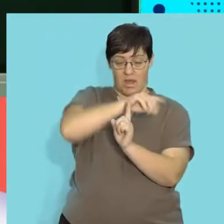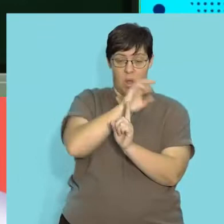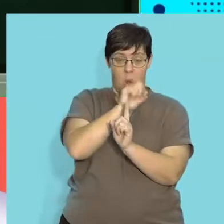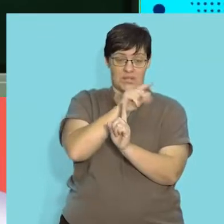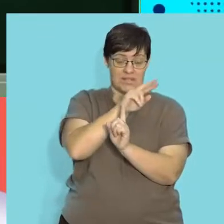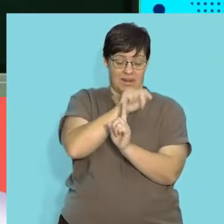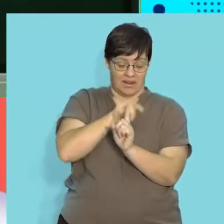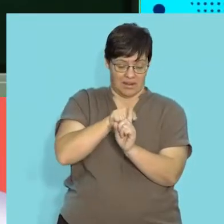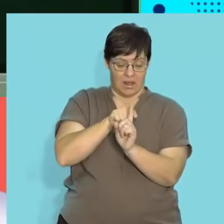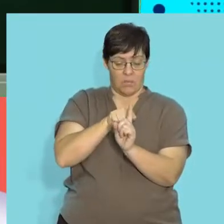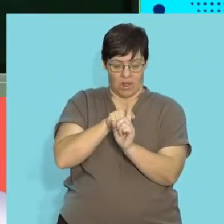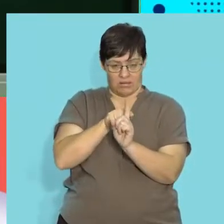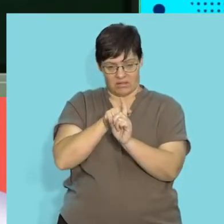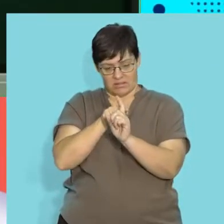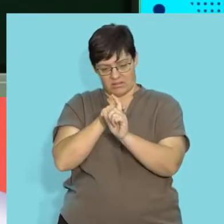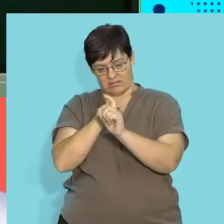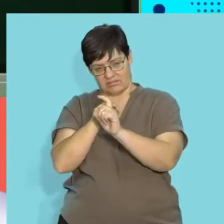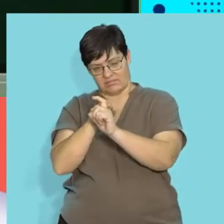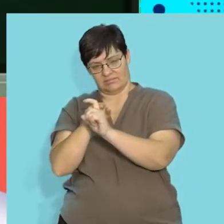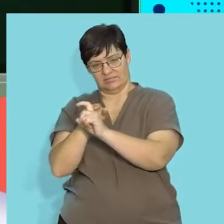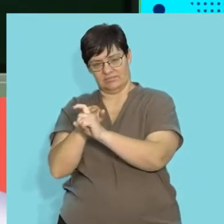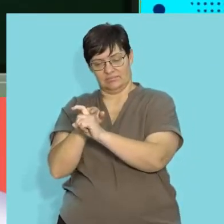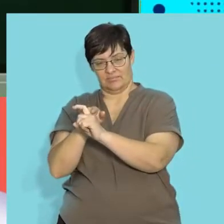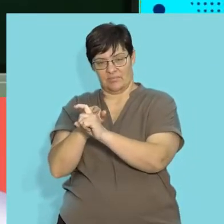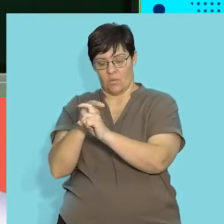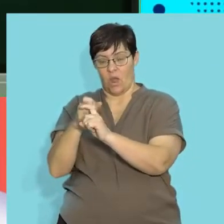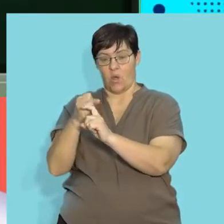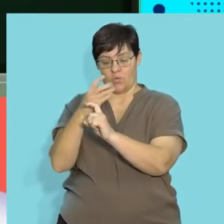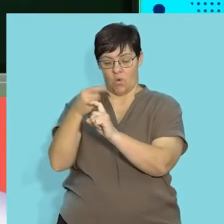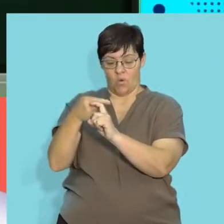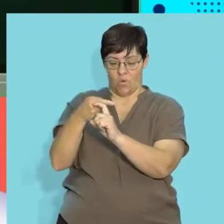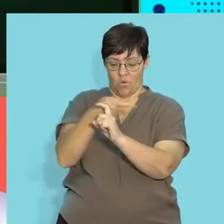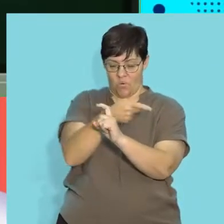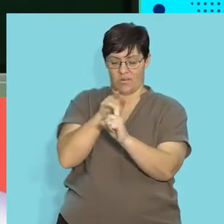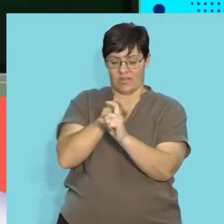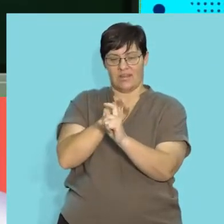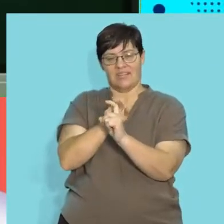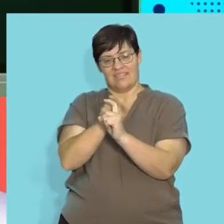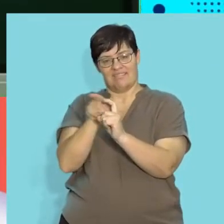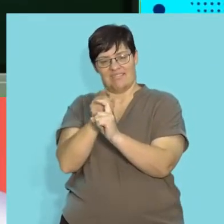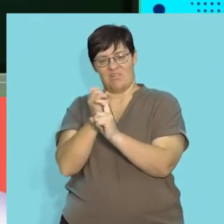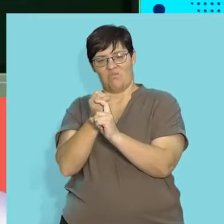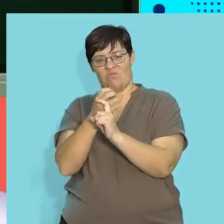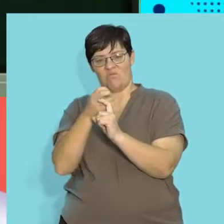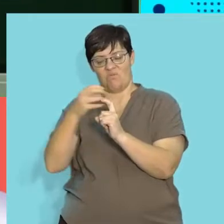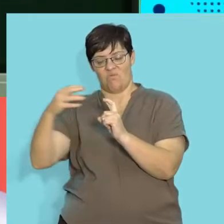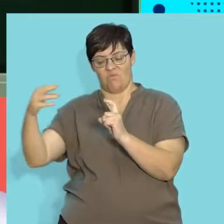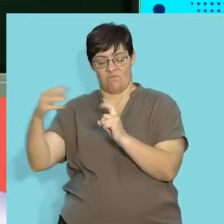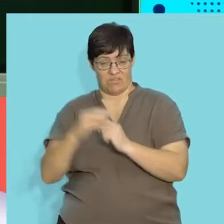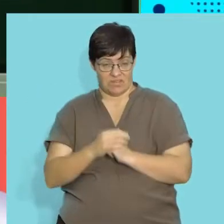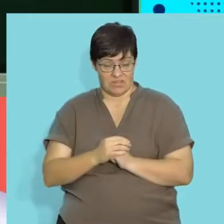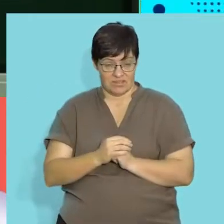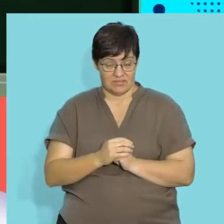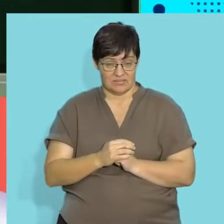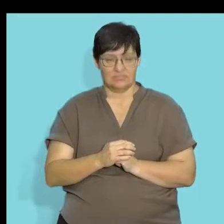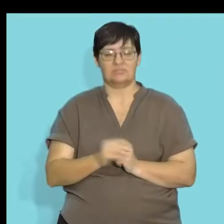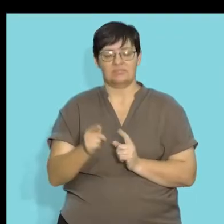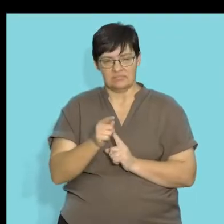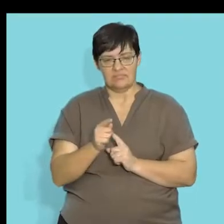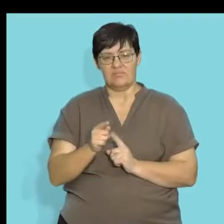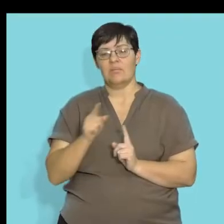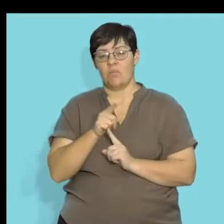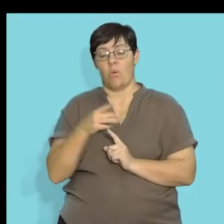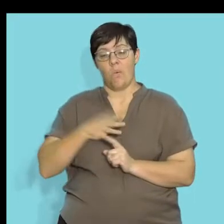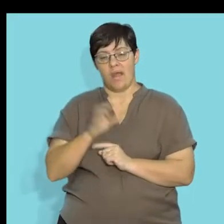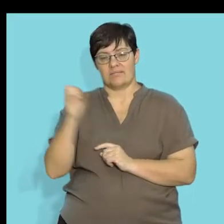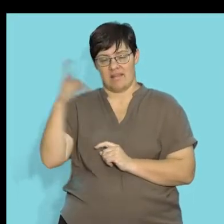of light, and this causes an elongation in that area, and hence you find that this tends to bend